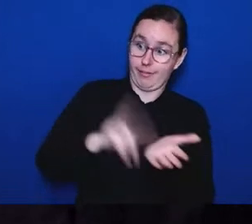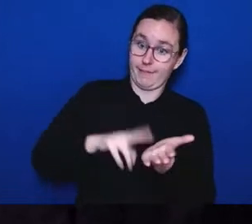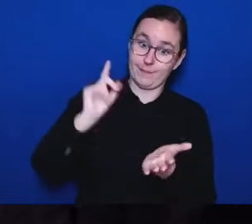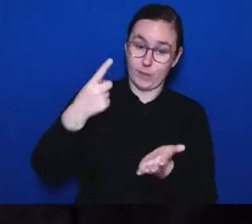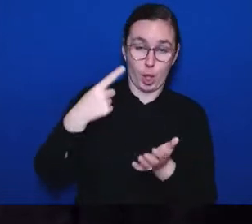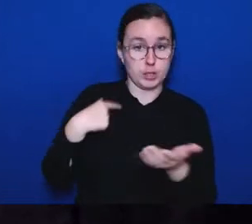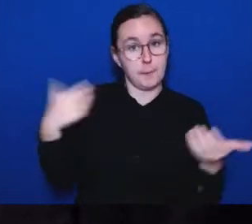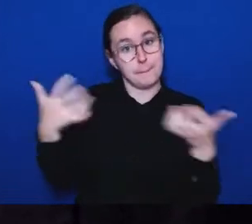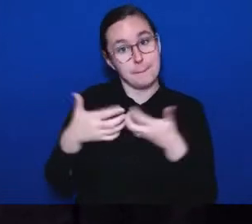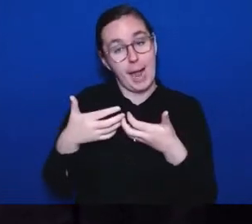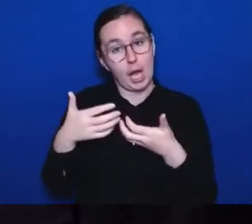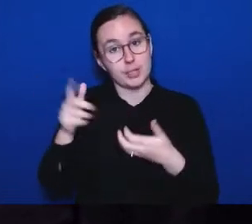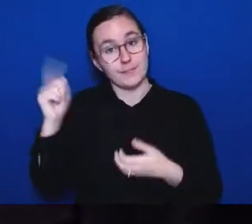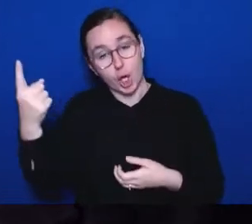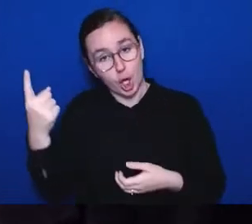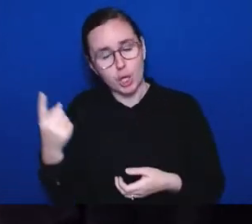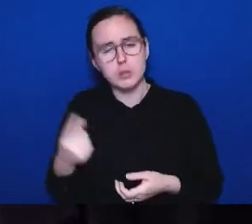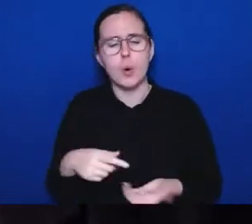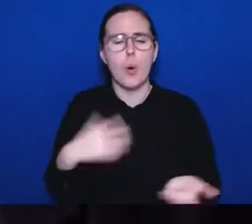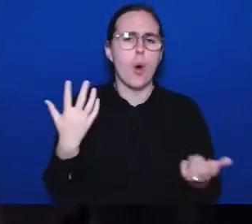urgency?